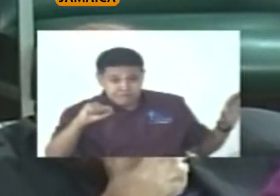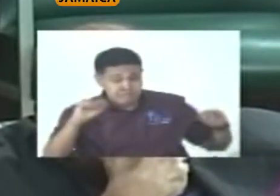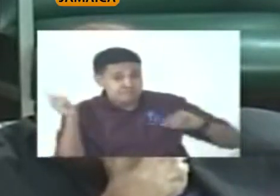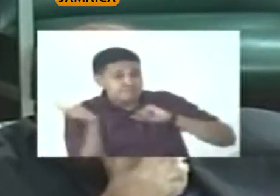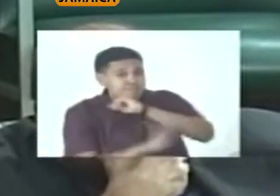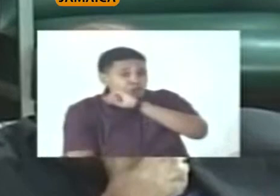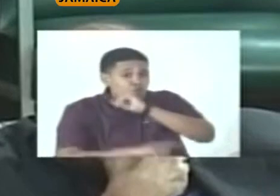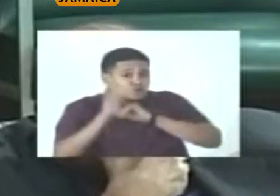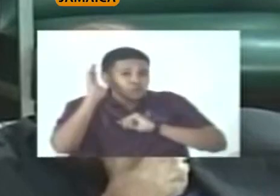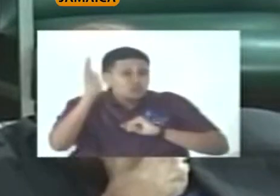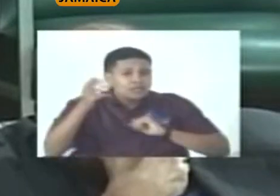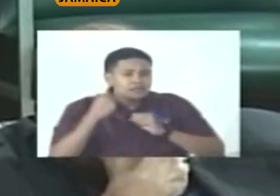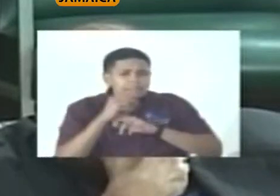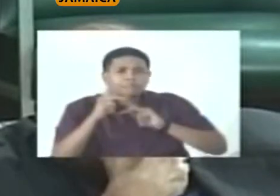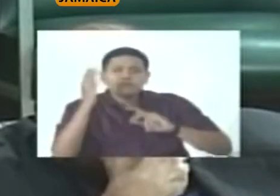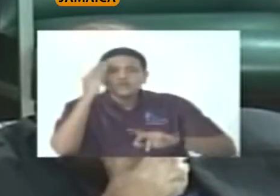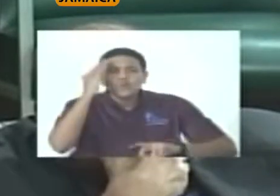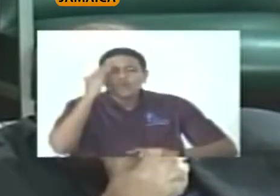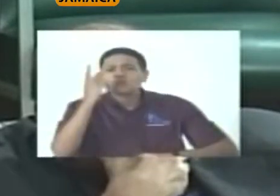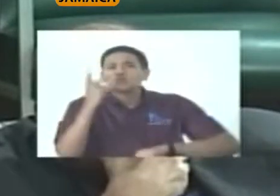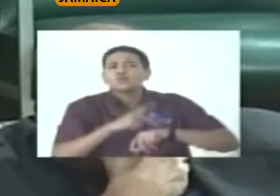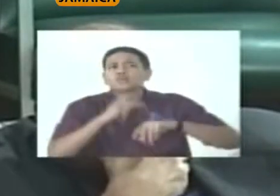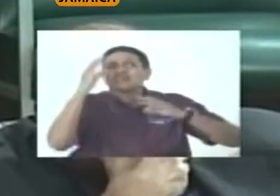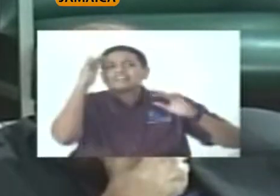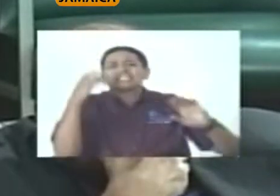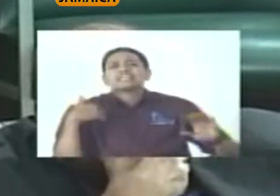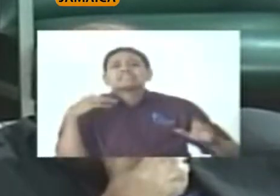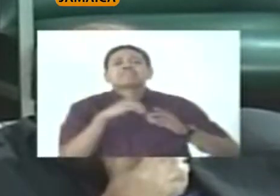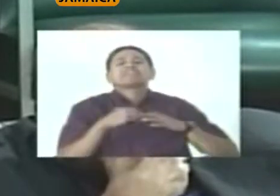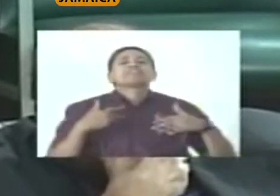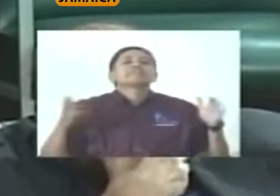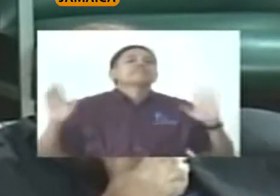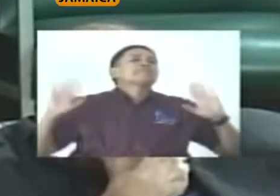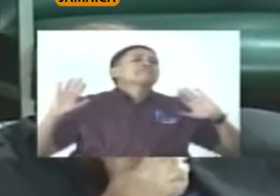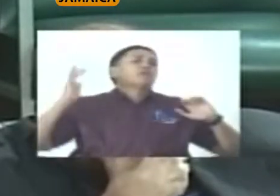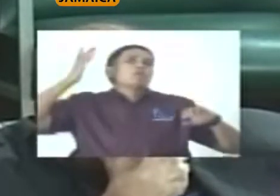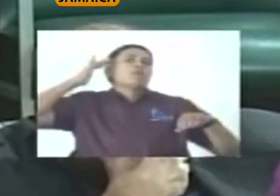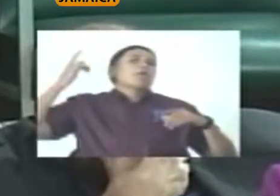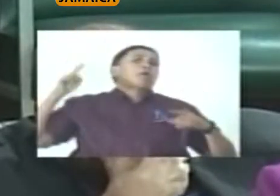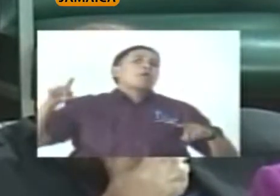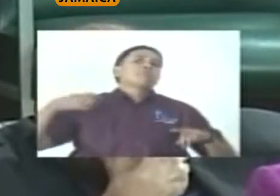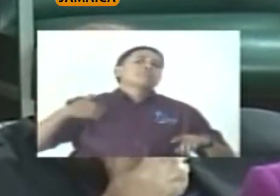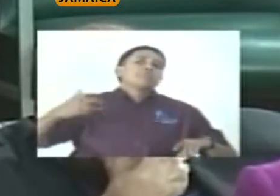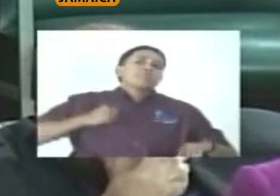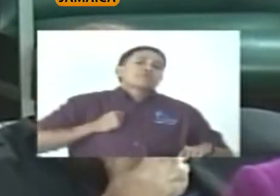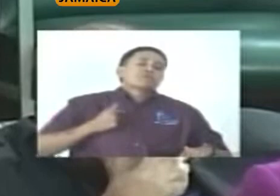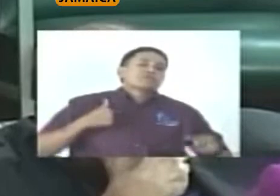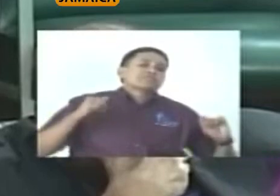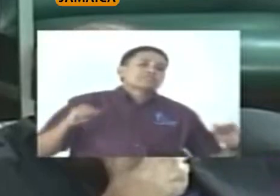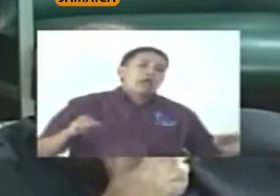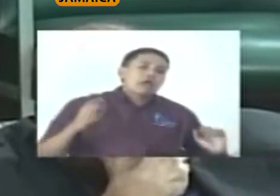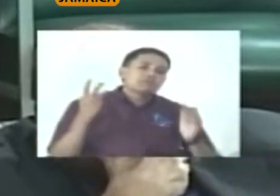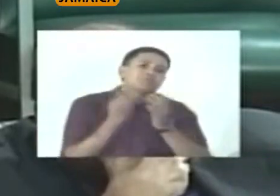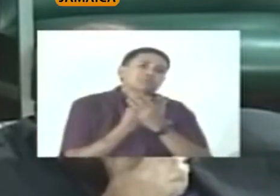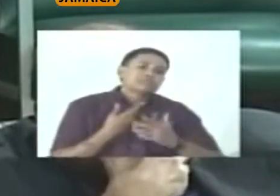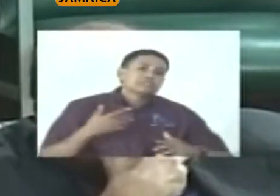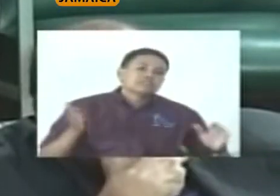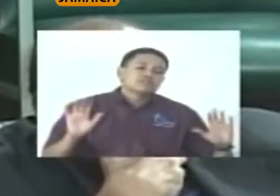because the possibility of being apprehended is grave and serious. So, Mr.